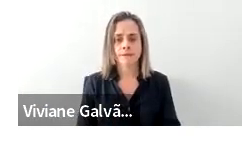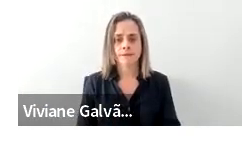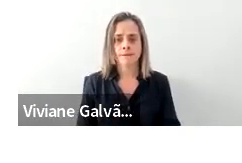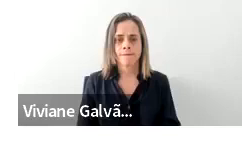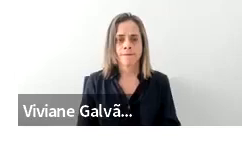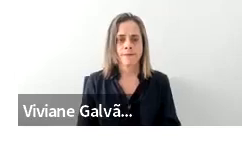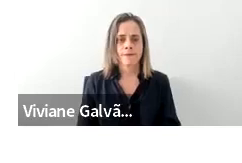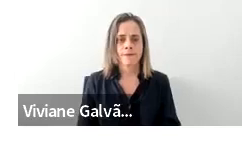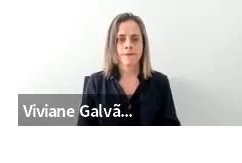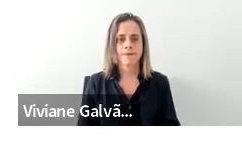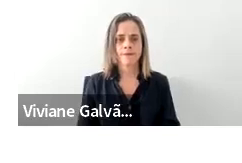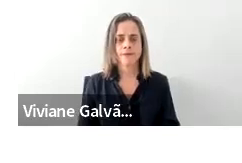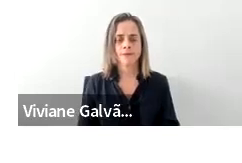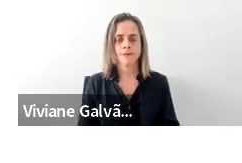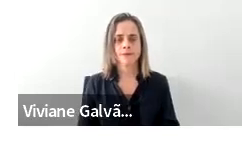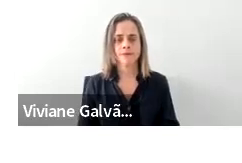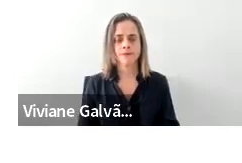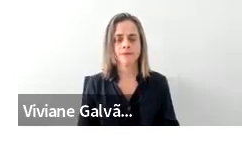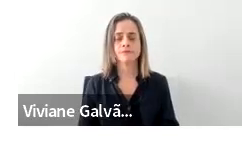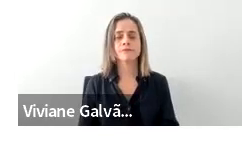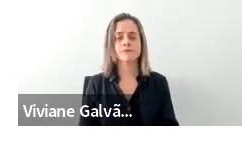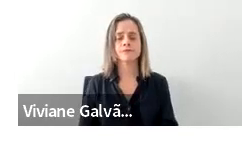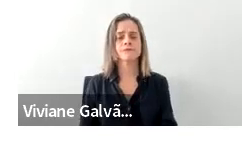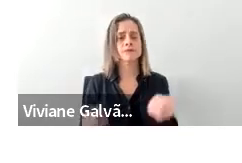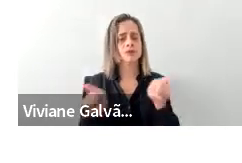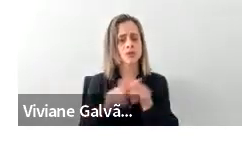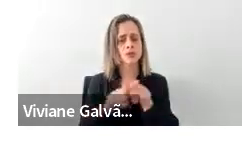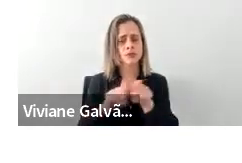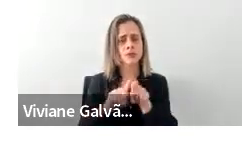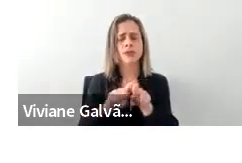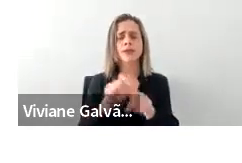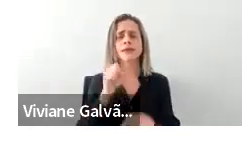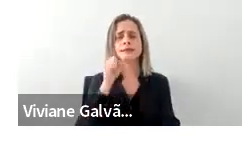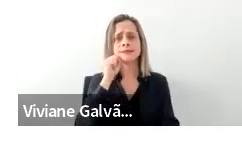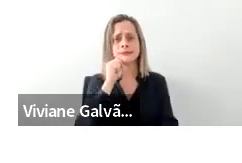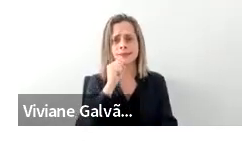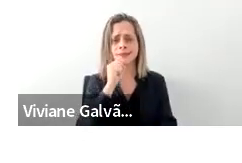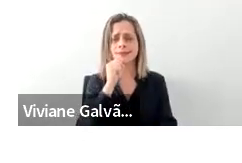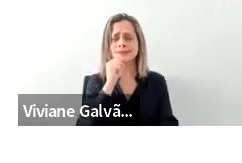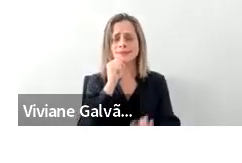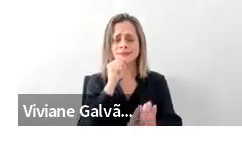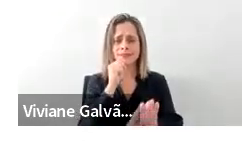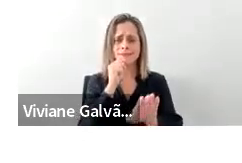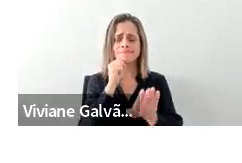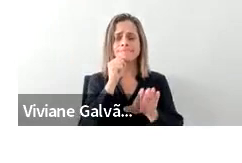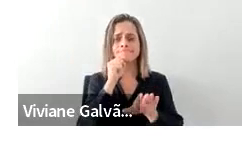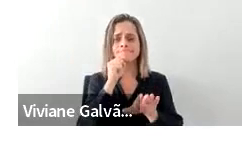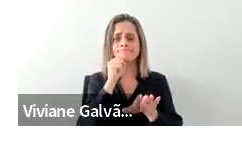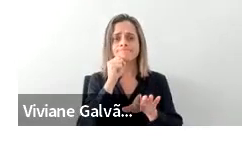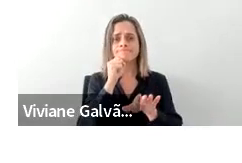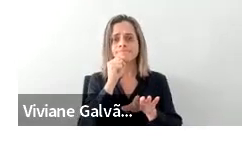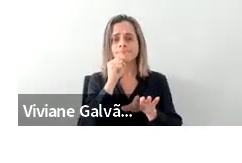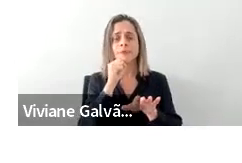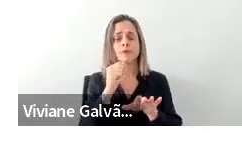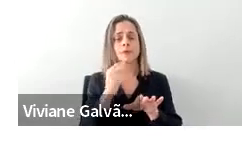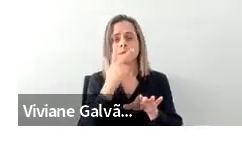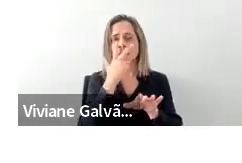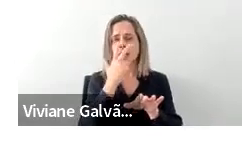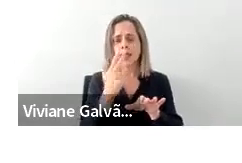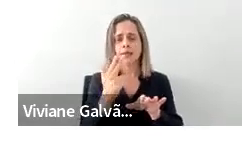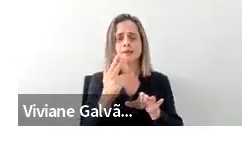not, and cannot develop in the old society. We cannot master the truth about personality and personality